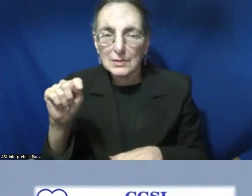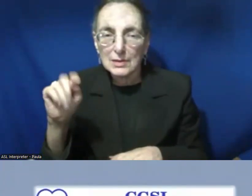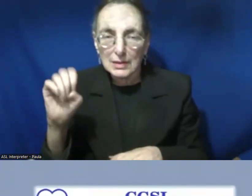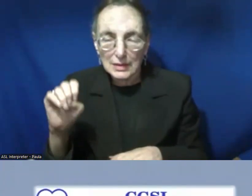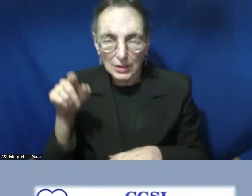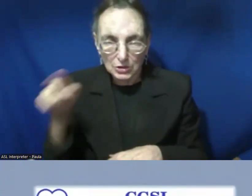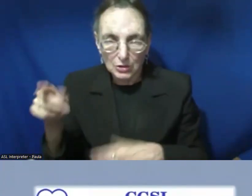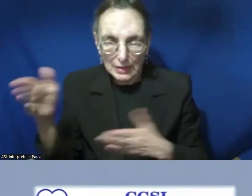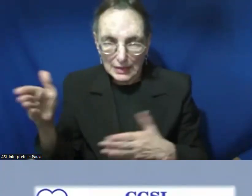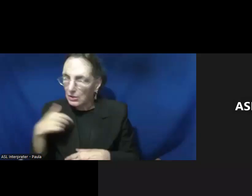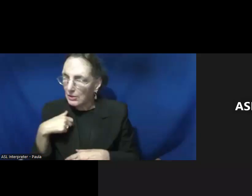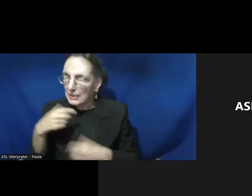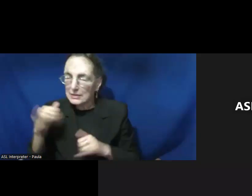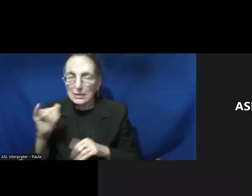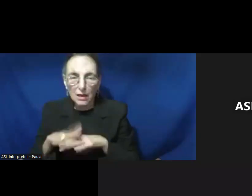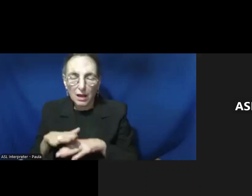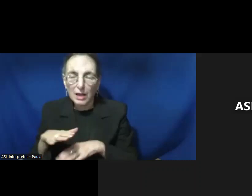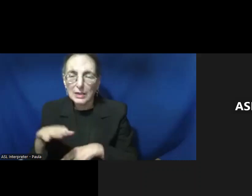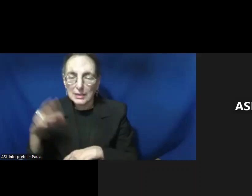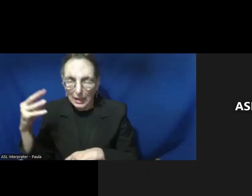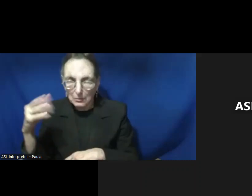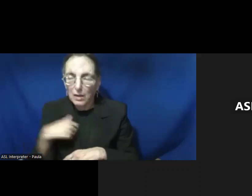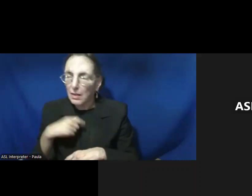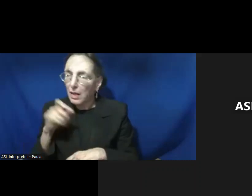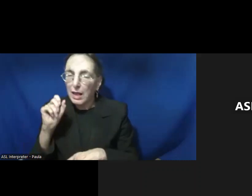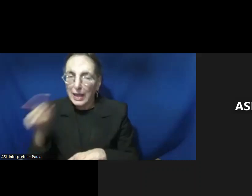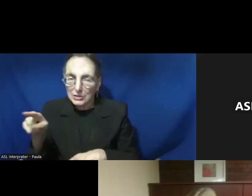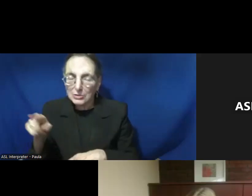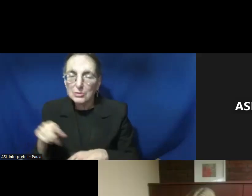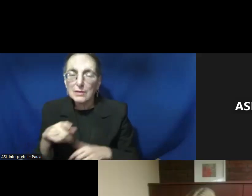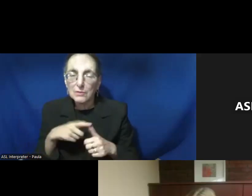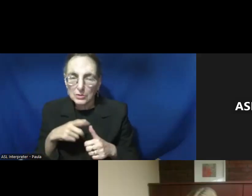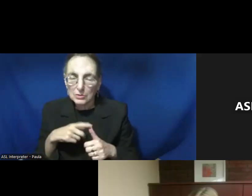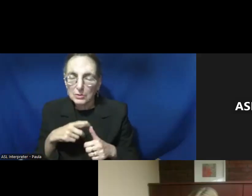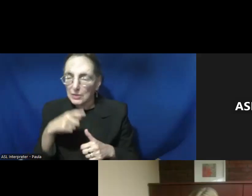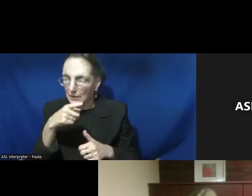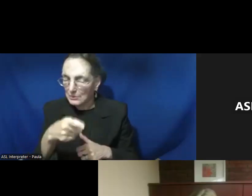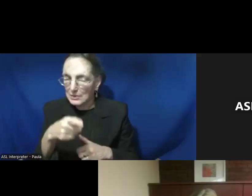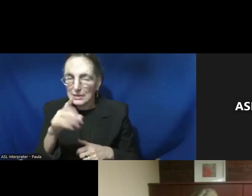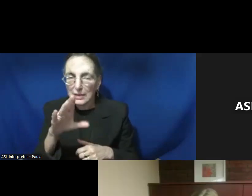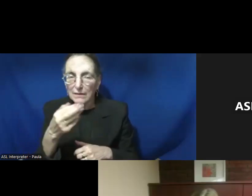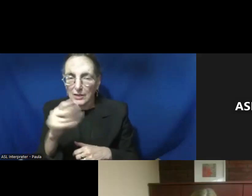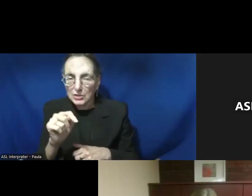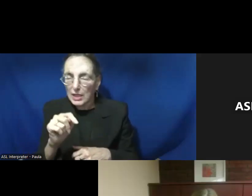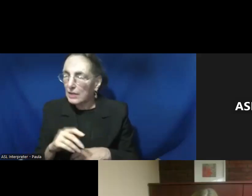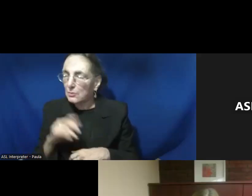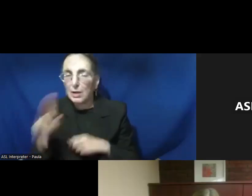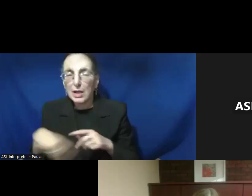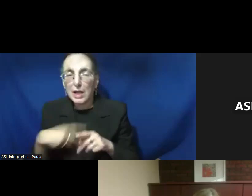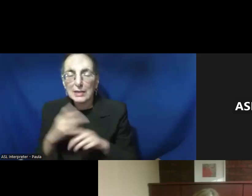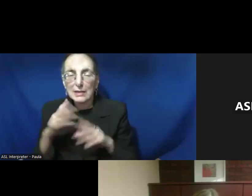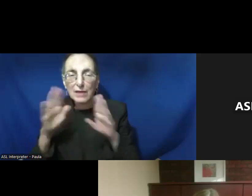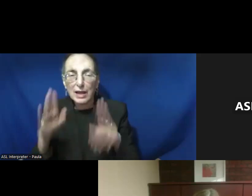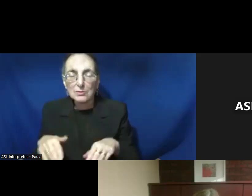first question that was in the chat. What type of housing availability is there